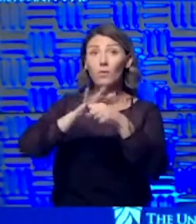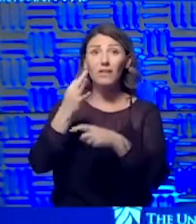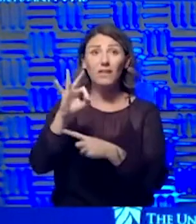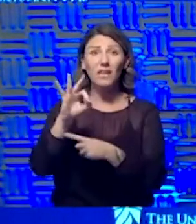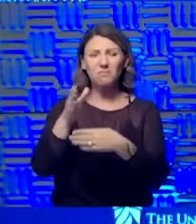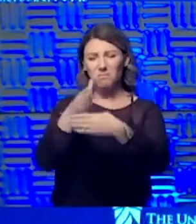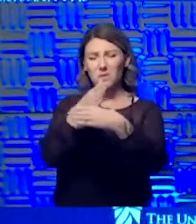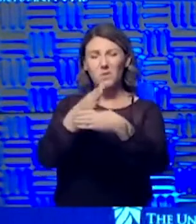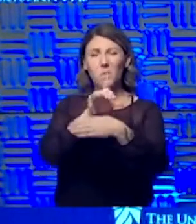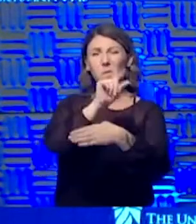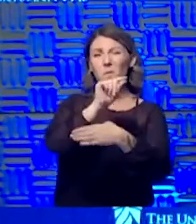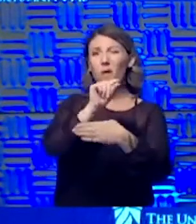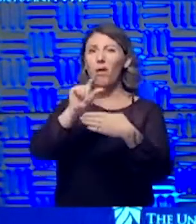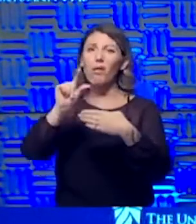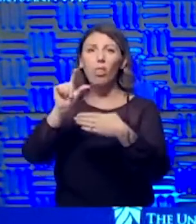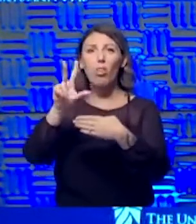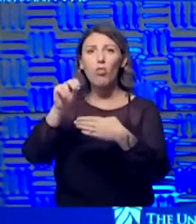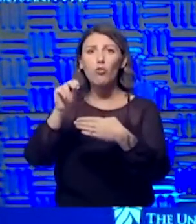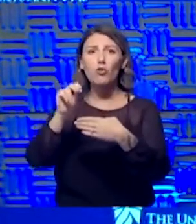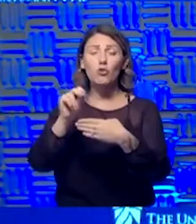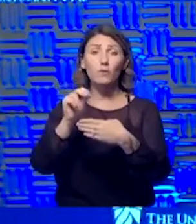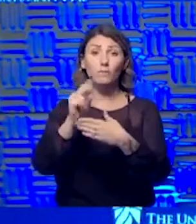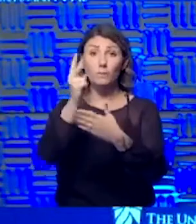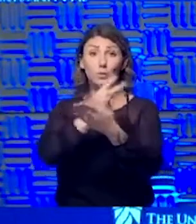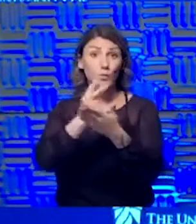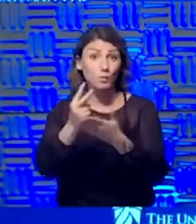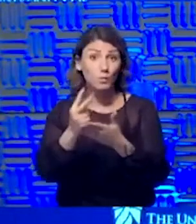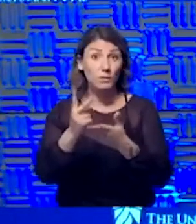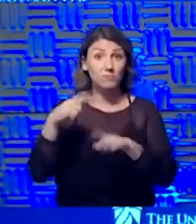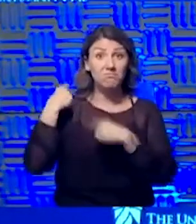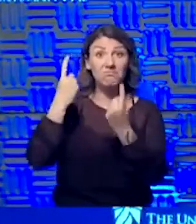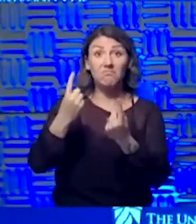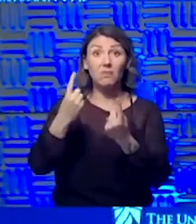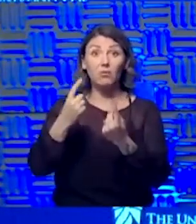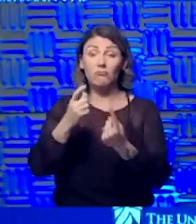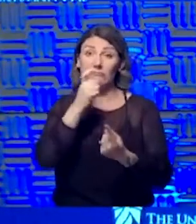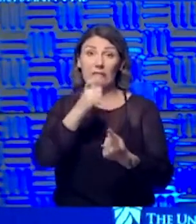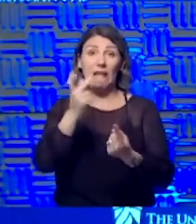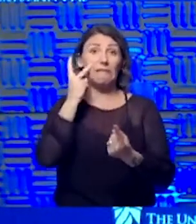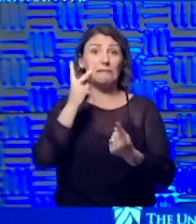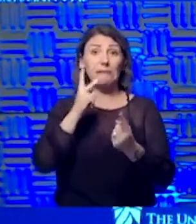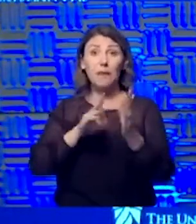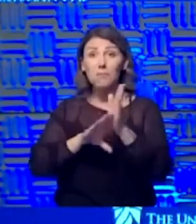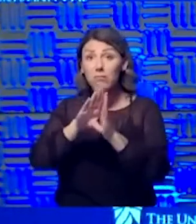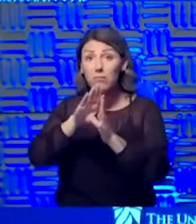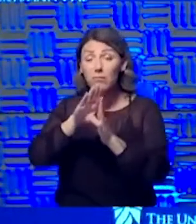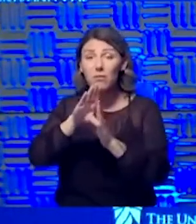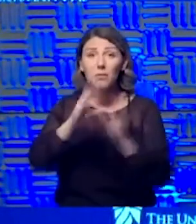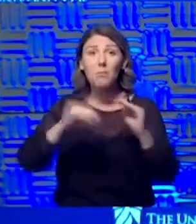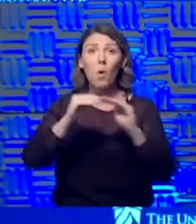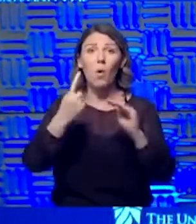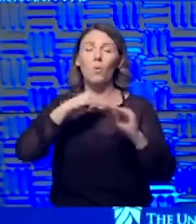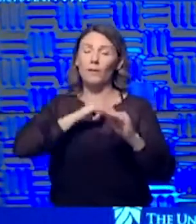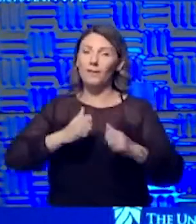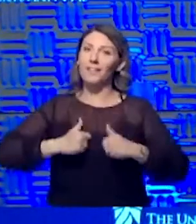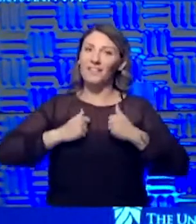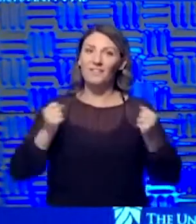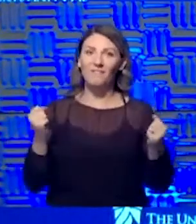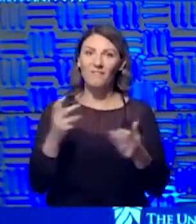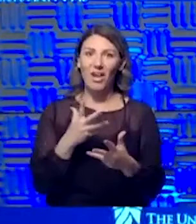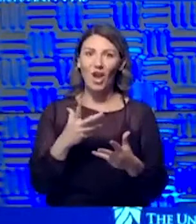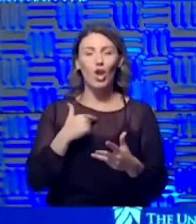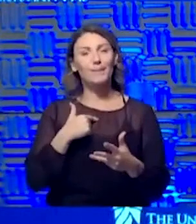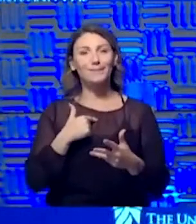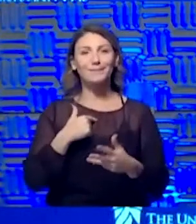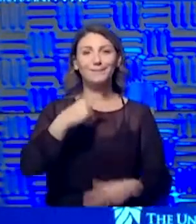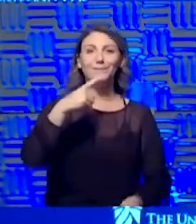30 now for 2.5 weeks. We really haven't seen another surge coming. We live a little bit in fear, I call those COVID dreams, of